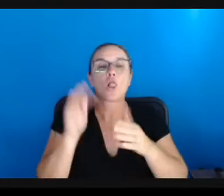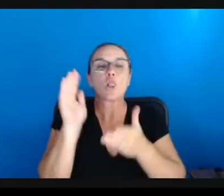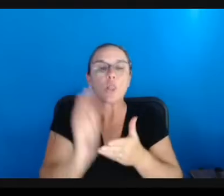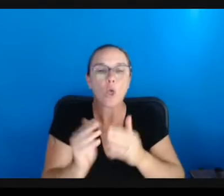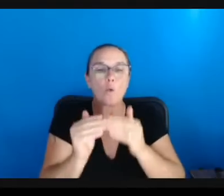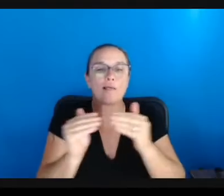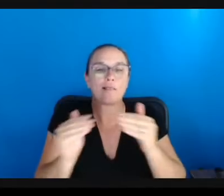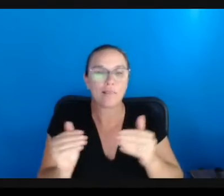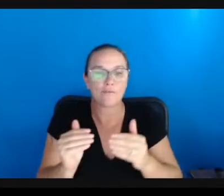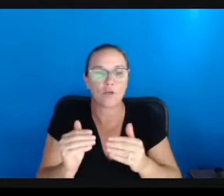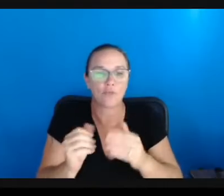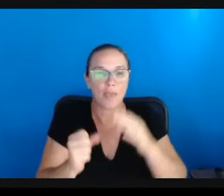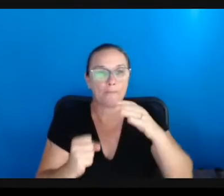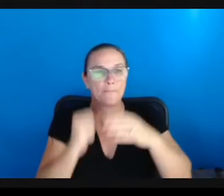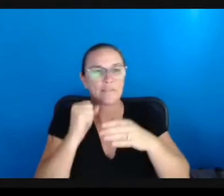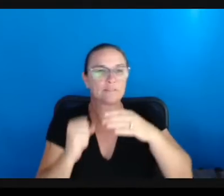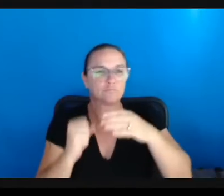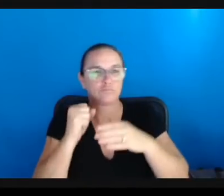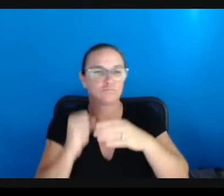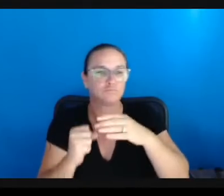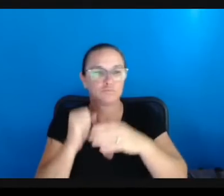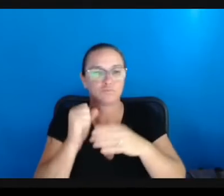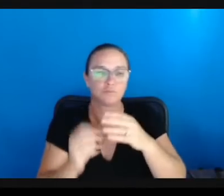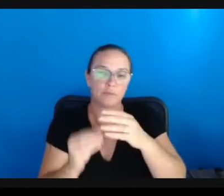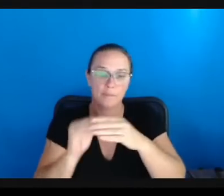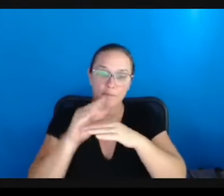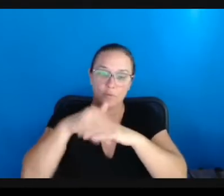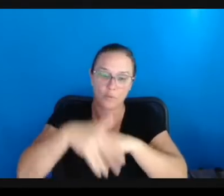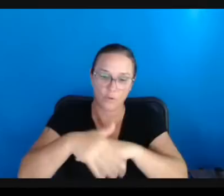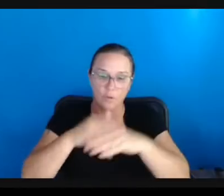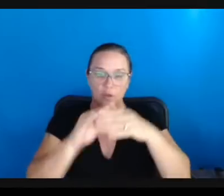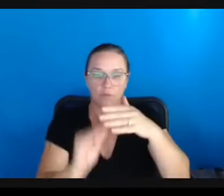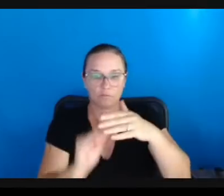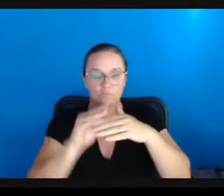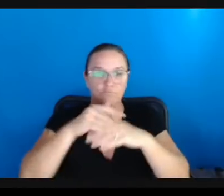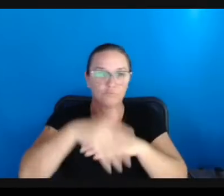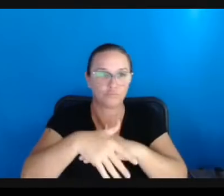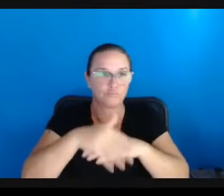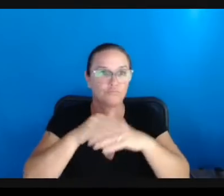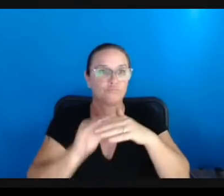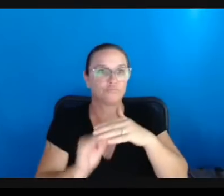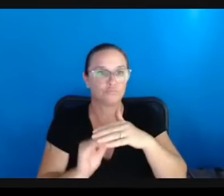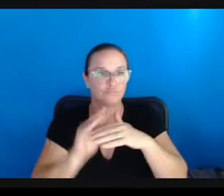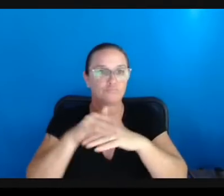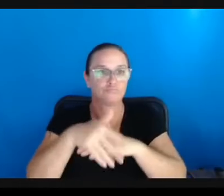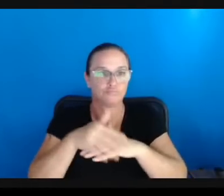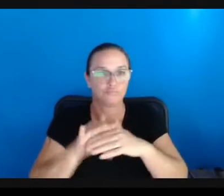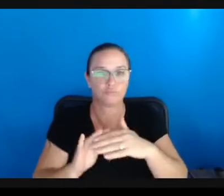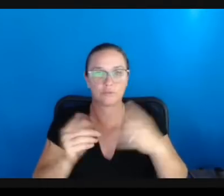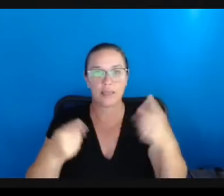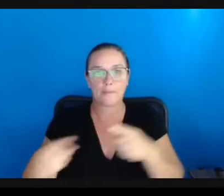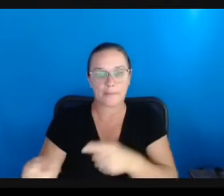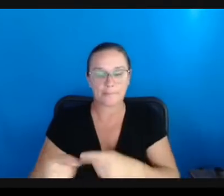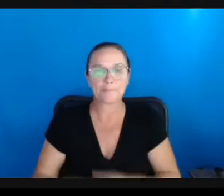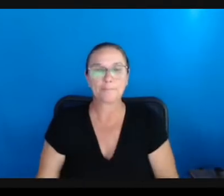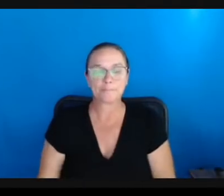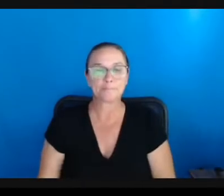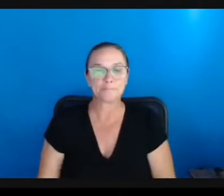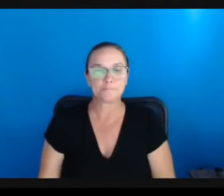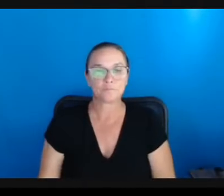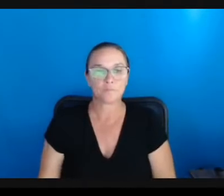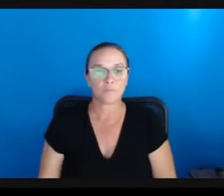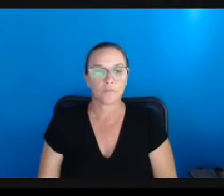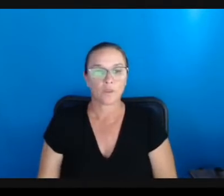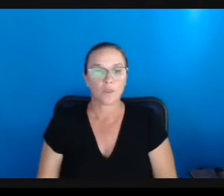the pistoning, the cycles of lava rising and spilling over and then draining back in, and then rising and spilling over and draining back in. And when the